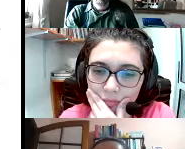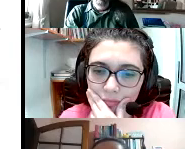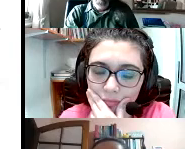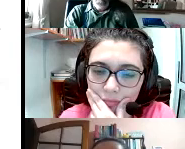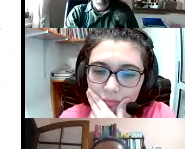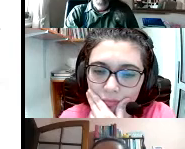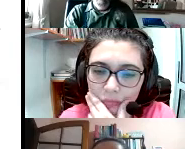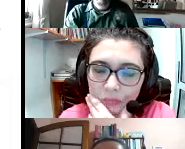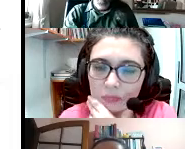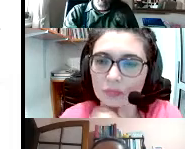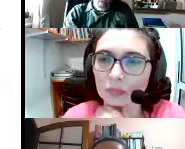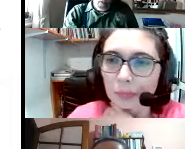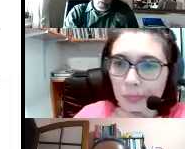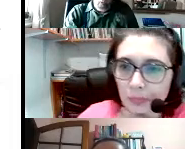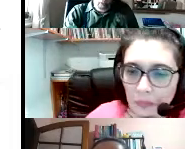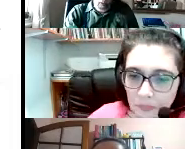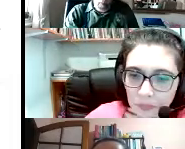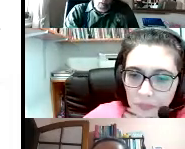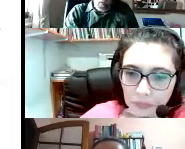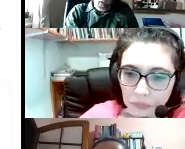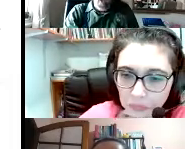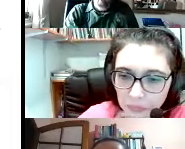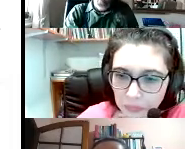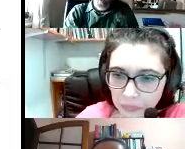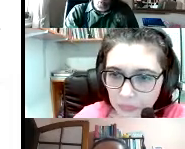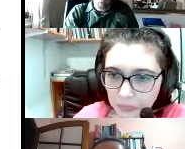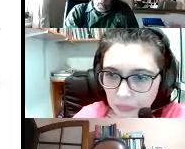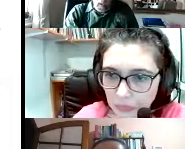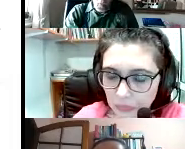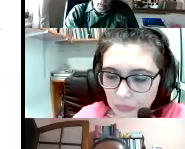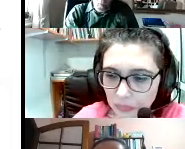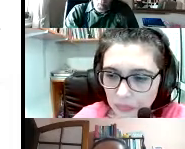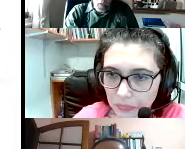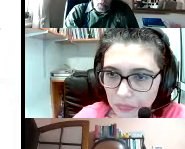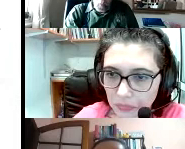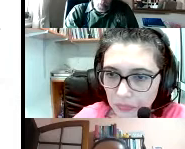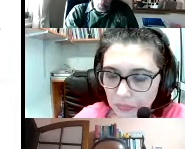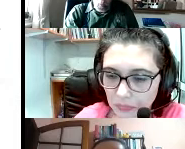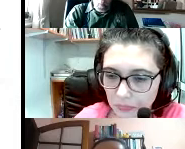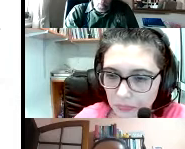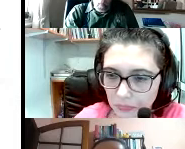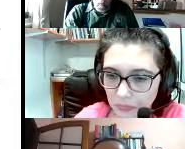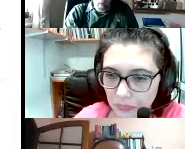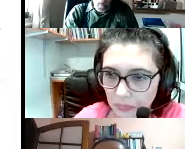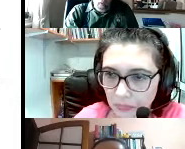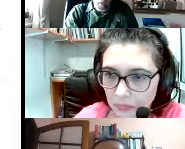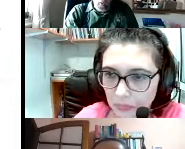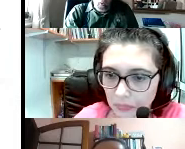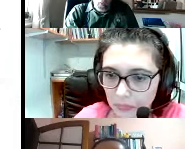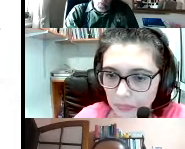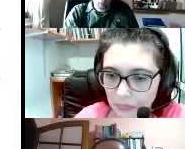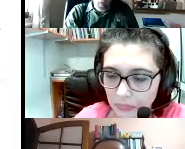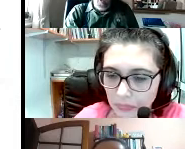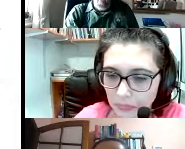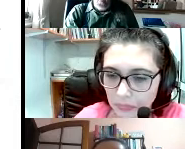working class. And it was only when you get to about the Second World War, the aftermath of the Second World War, as a result